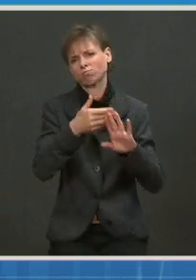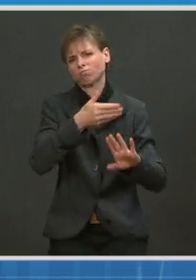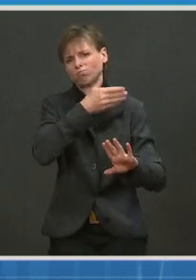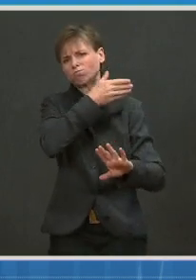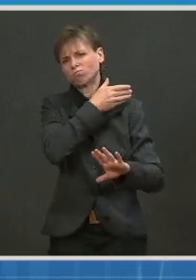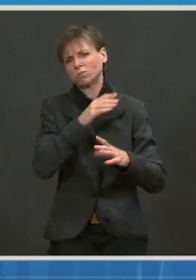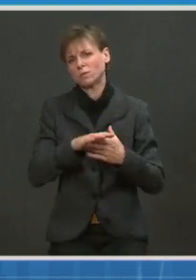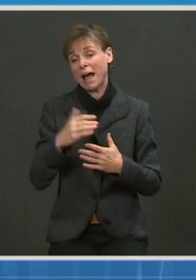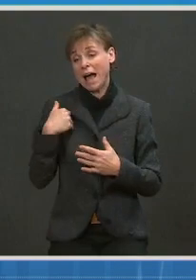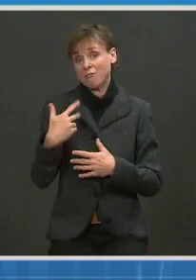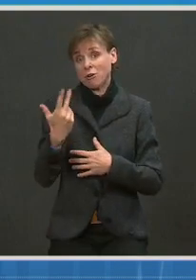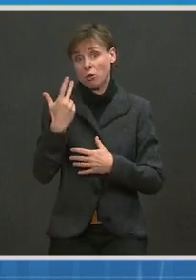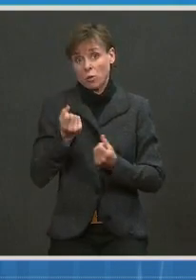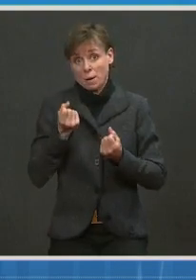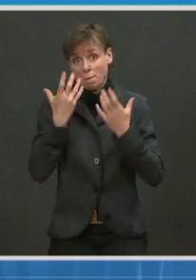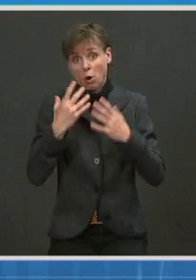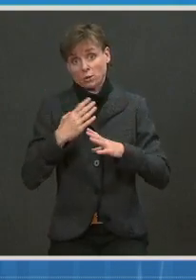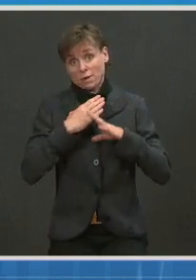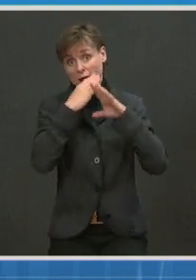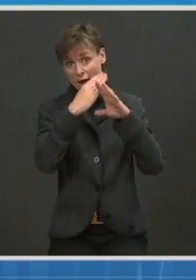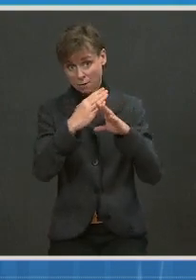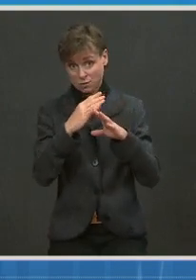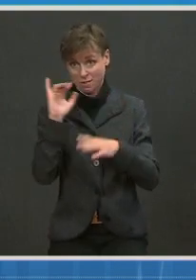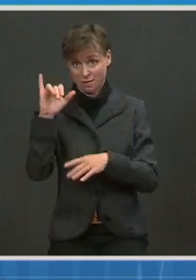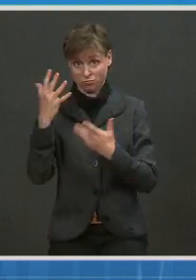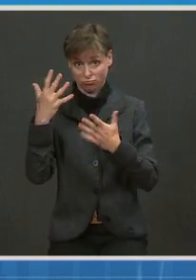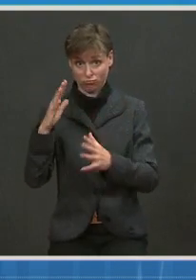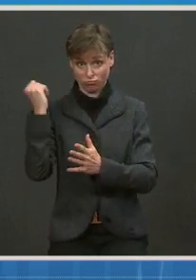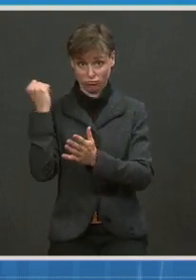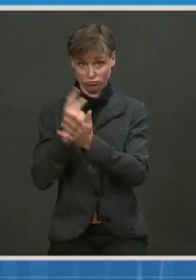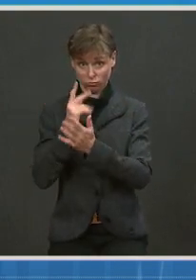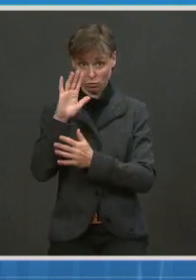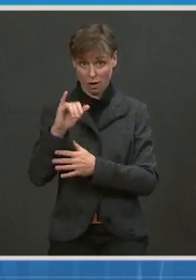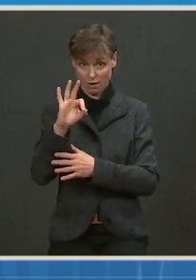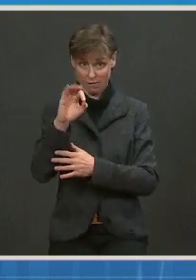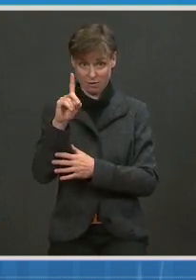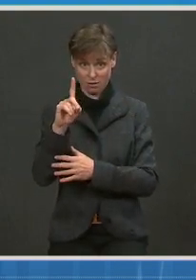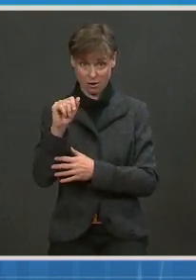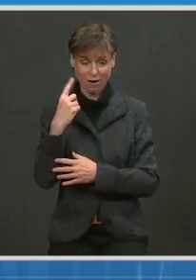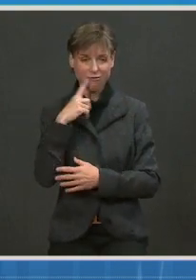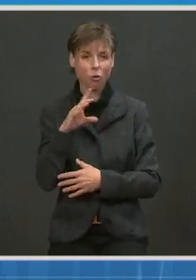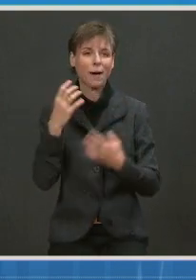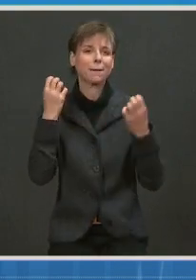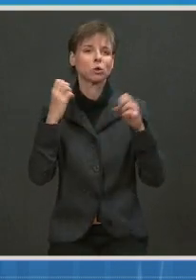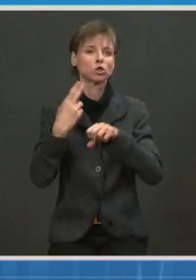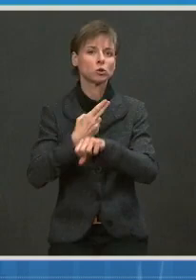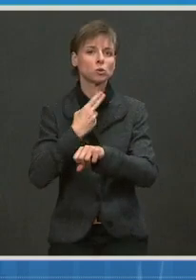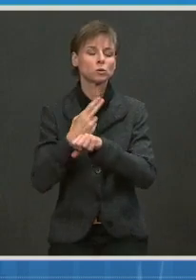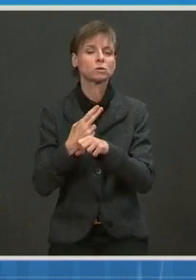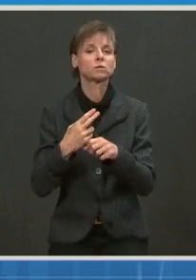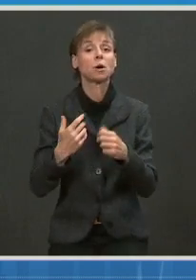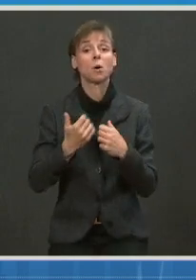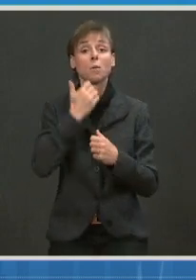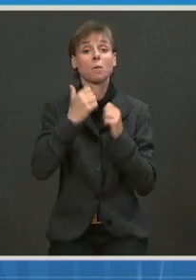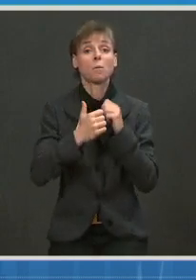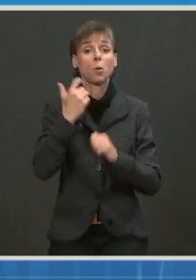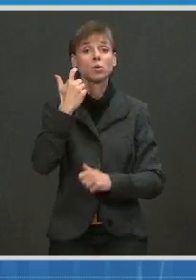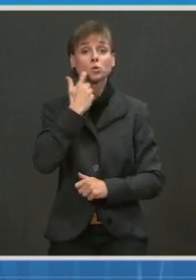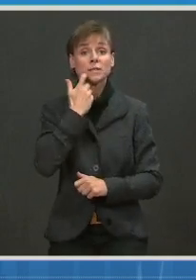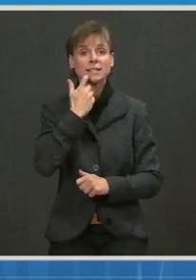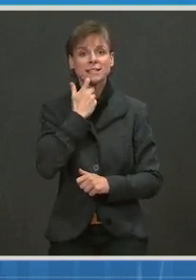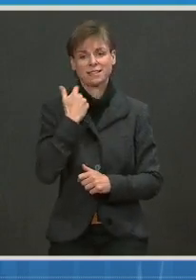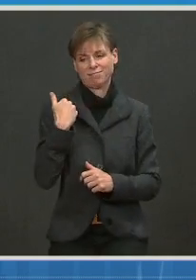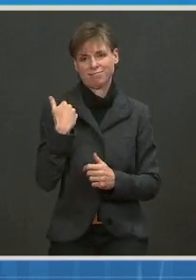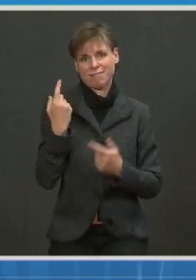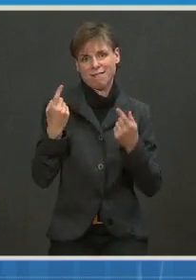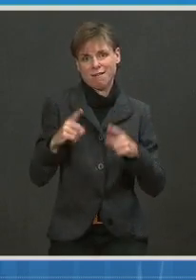monoclonal antibodies that have been authorized by the Food and Drug Administration for emergency use, with the most recent authorization coming just in